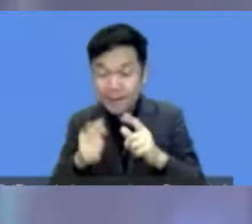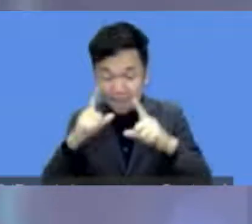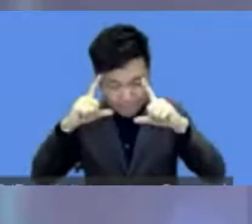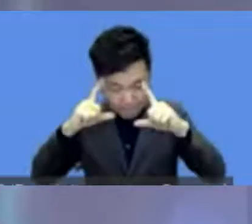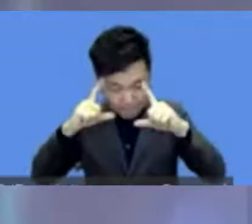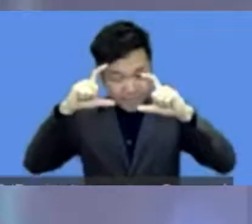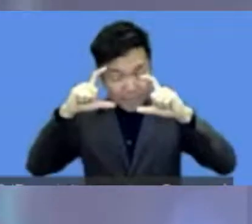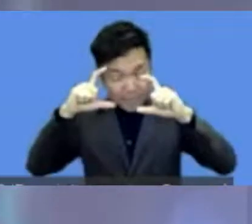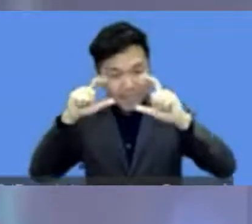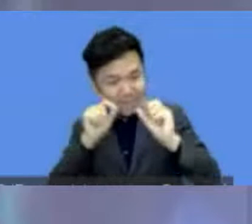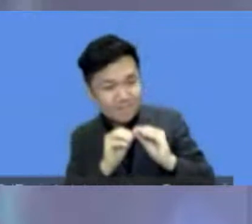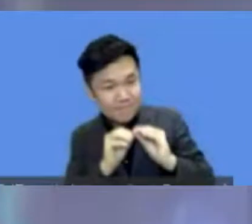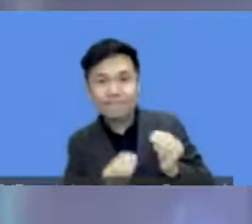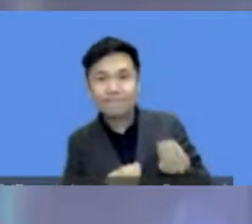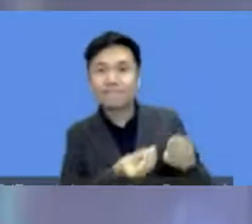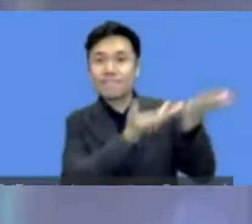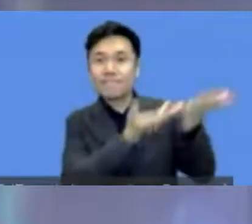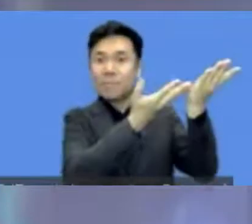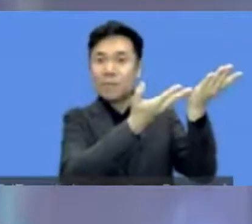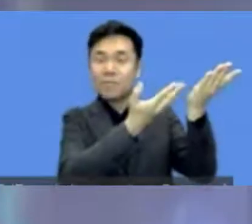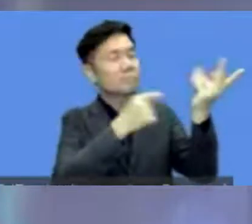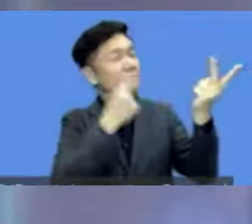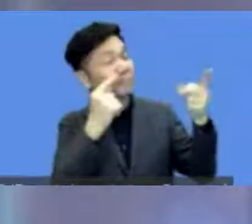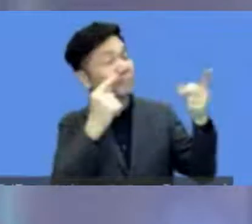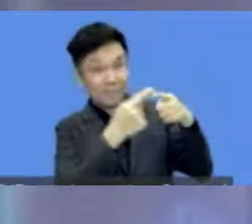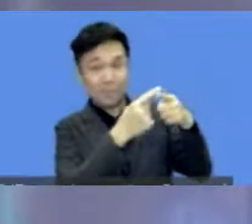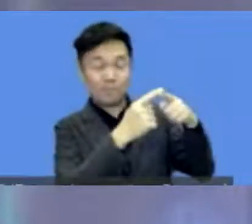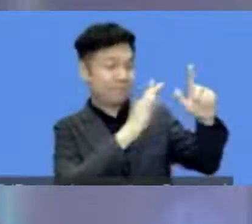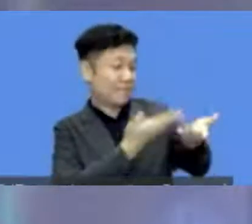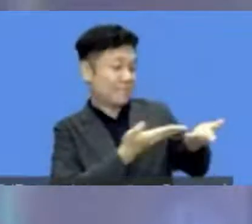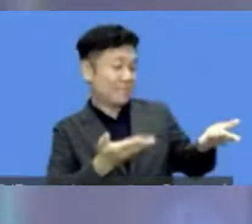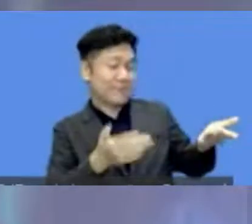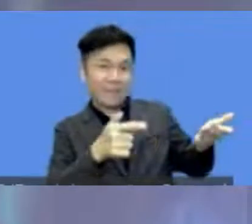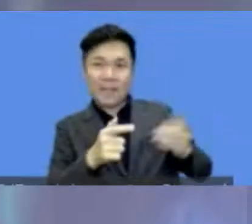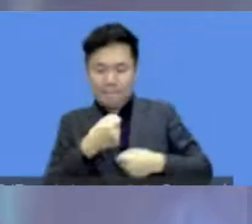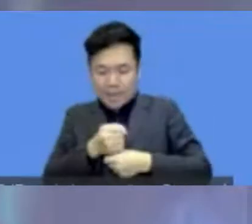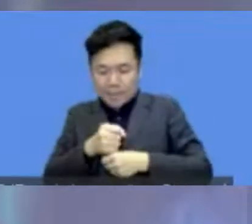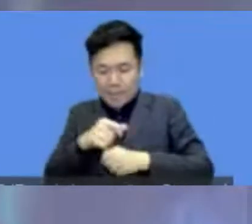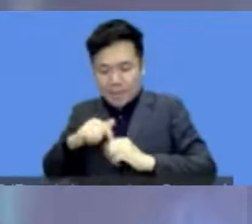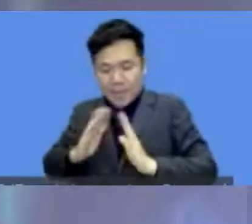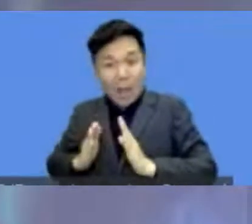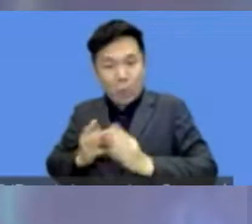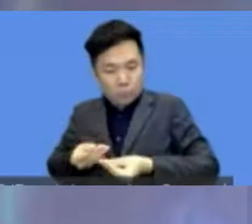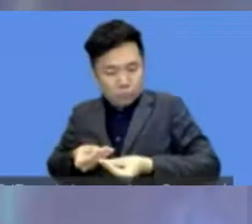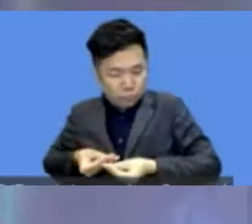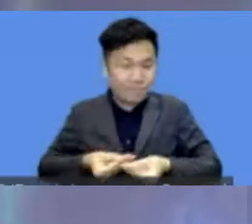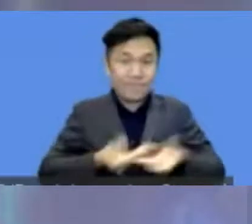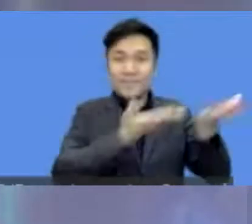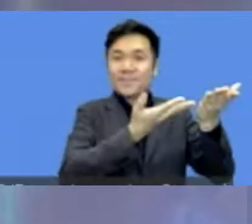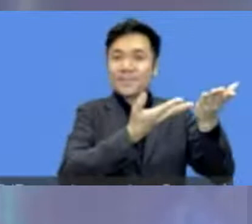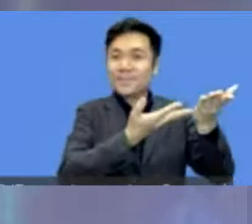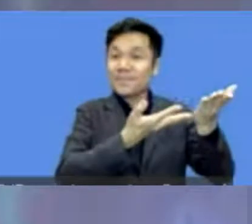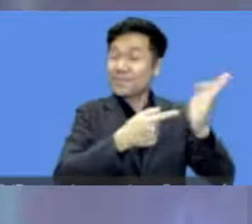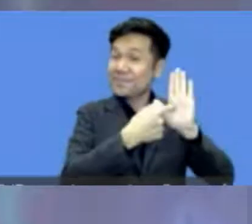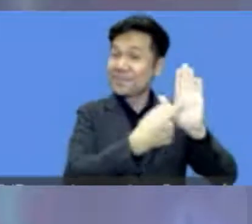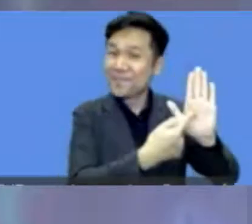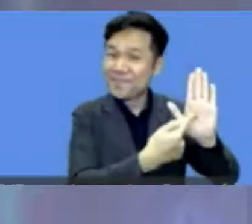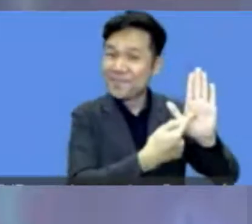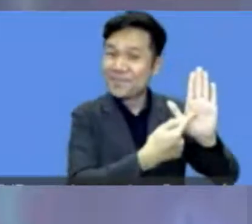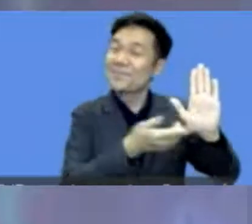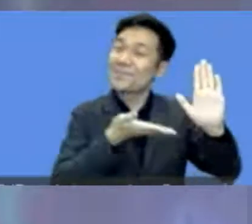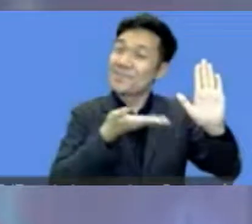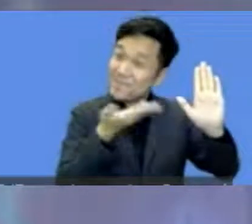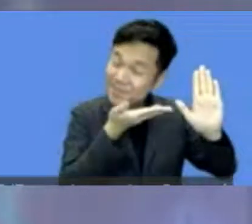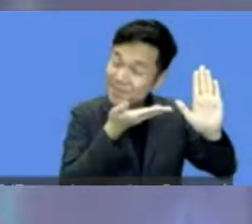image or video with a reflection attached. So they had choice on how they